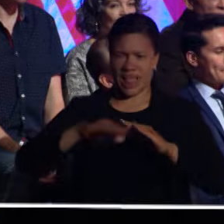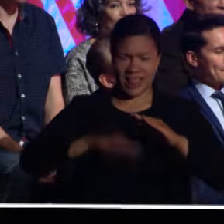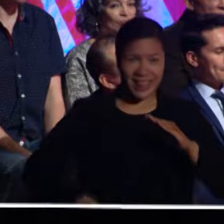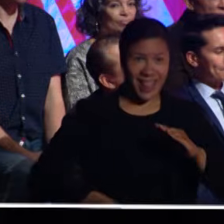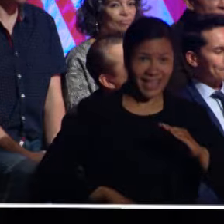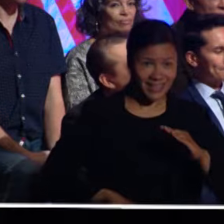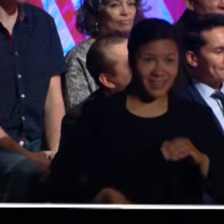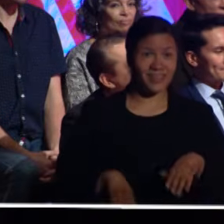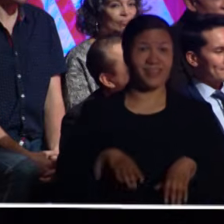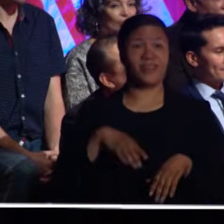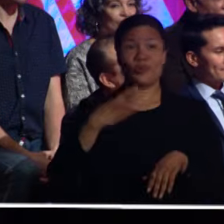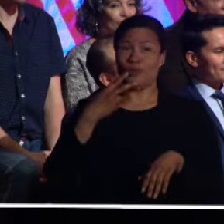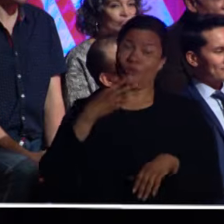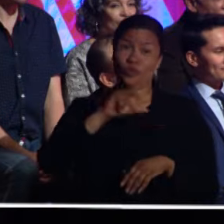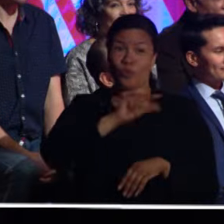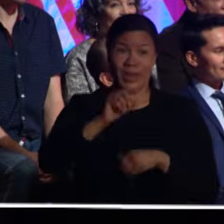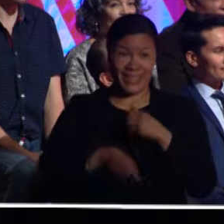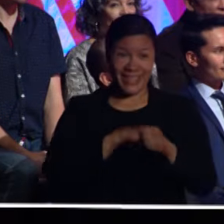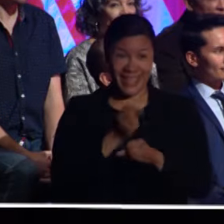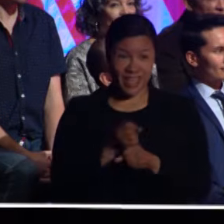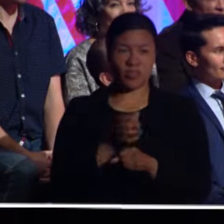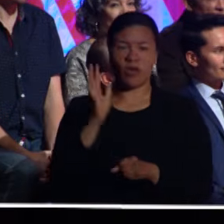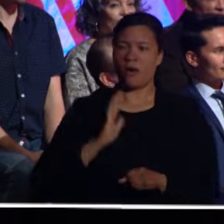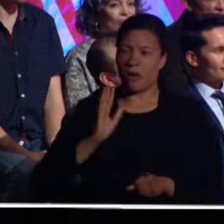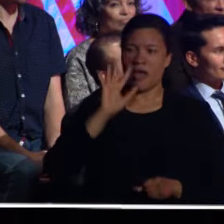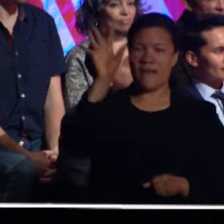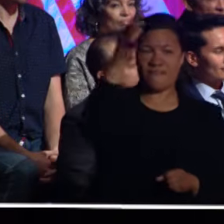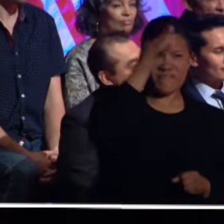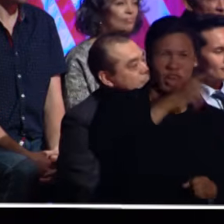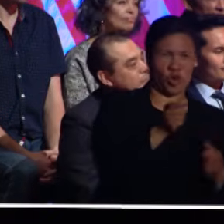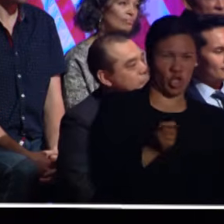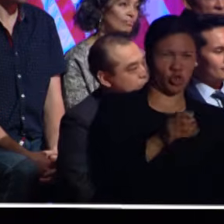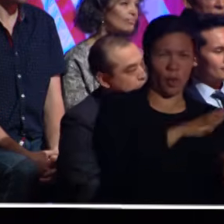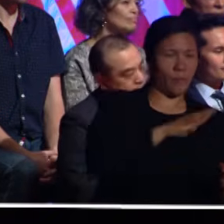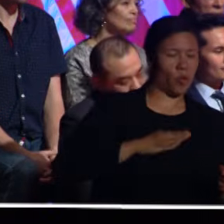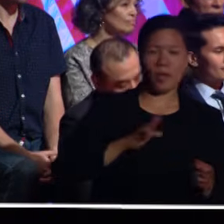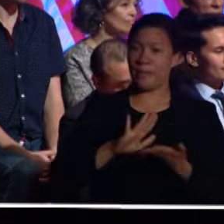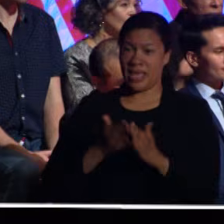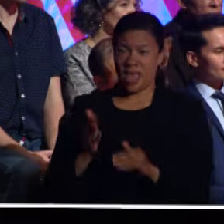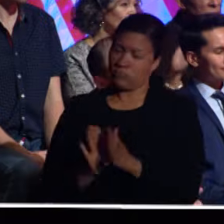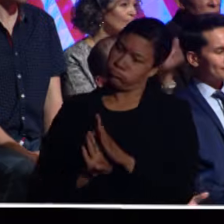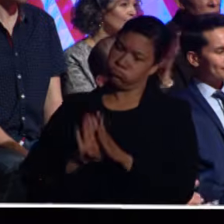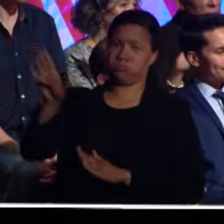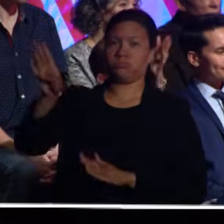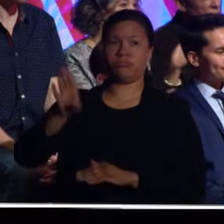a federal control board to a AAA bond rating.